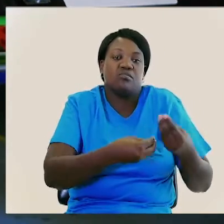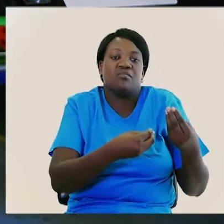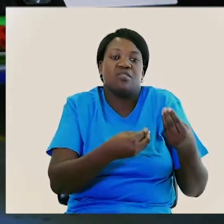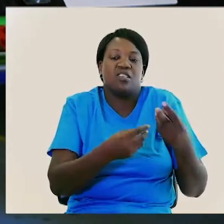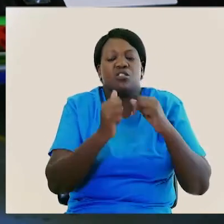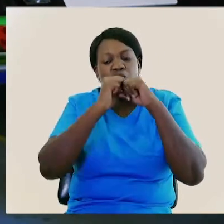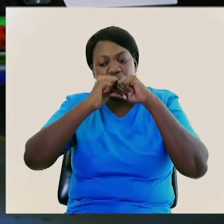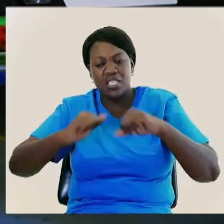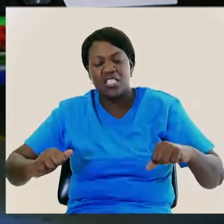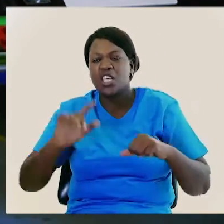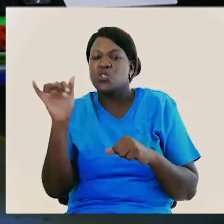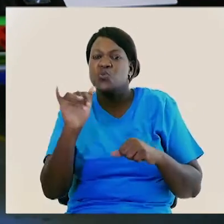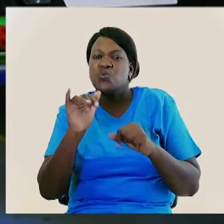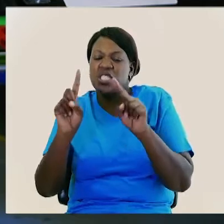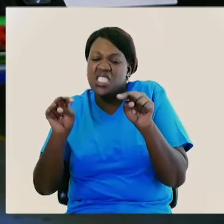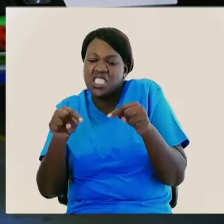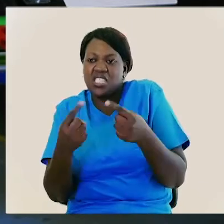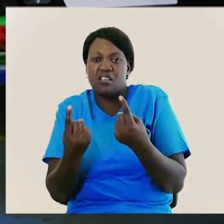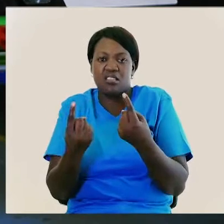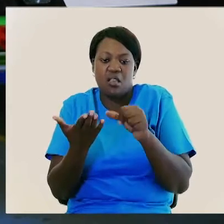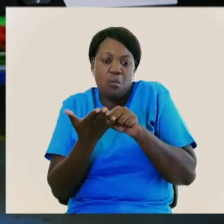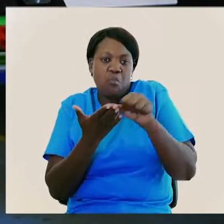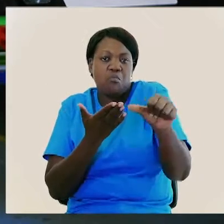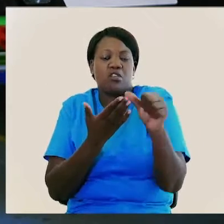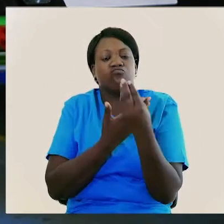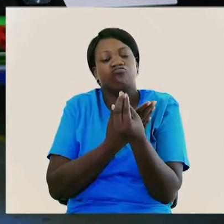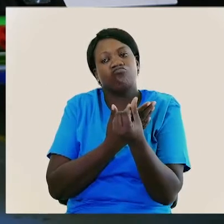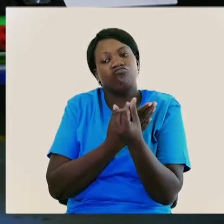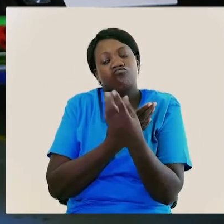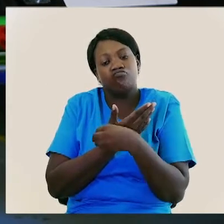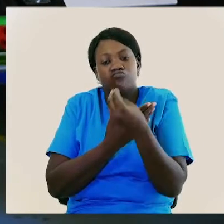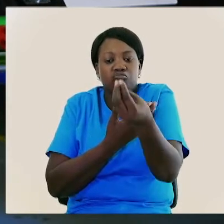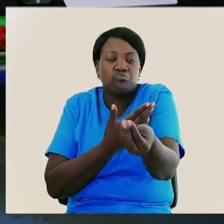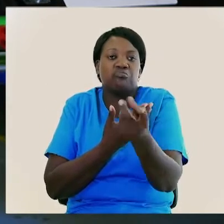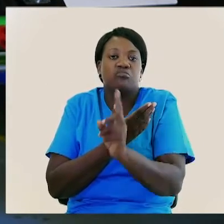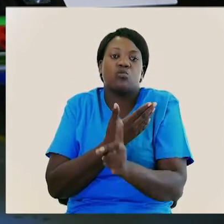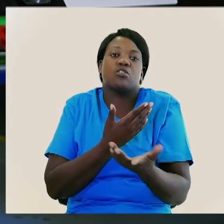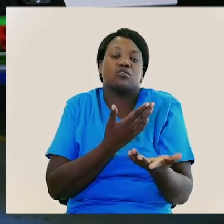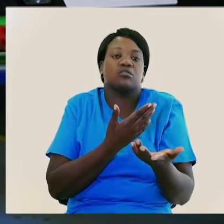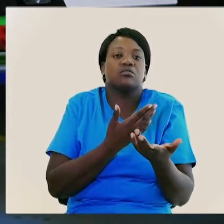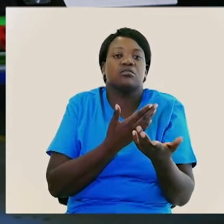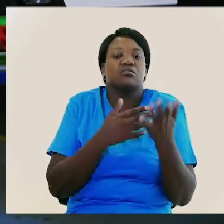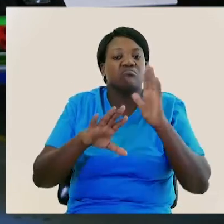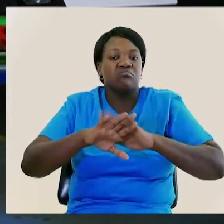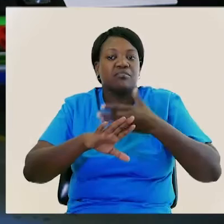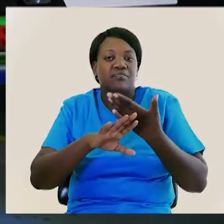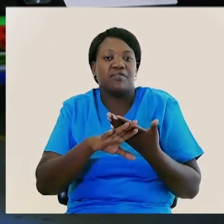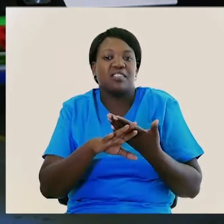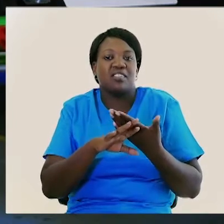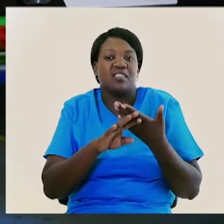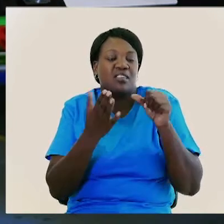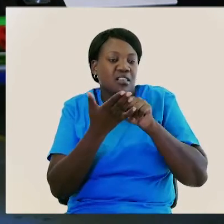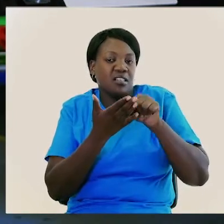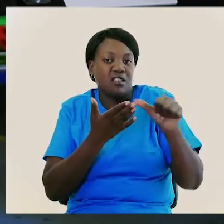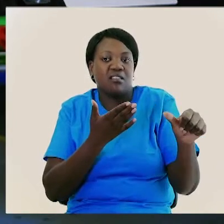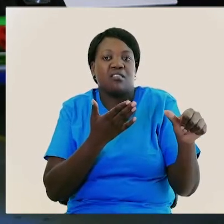decide which of their wants they will spend their money on first. For instance, you have decided to spend your money and